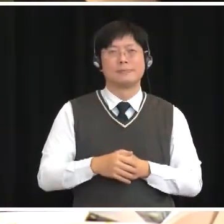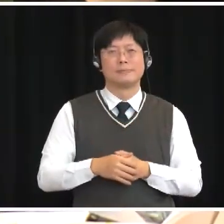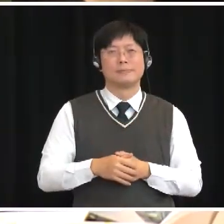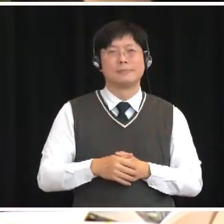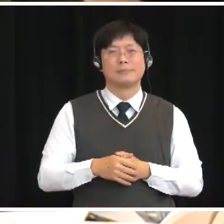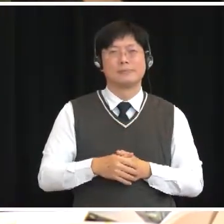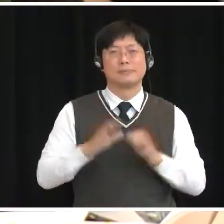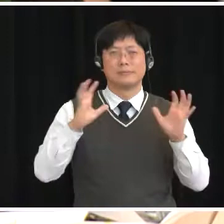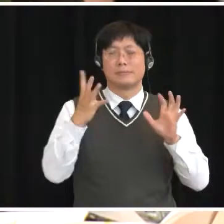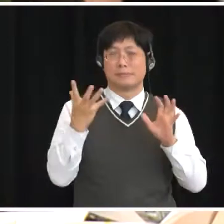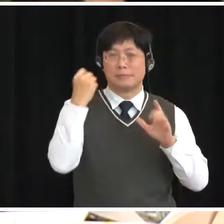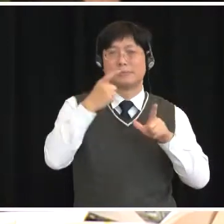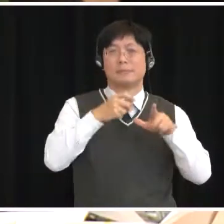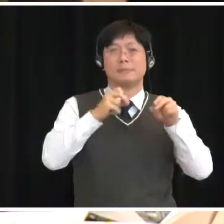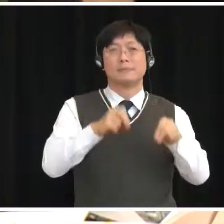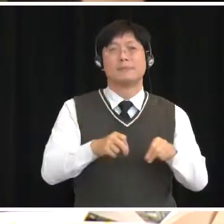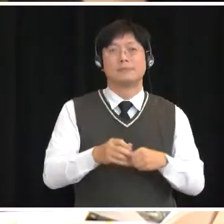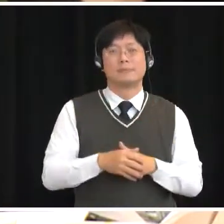different agencies.